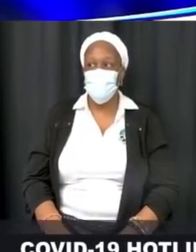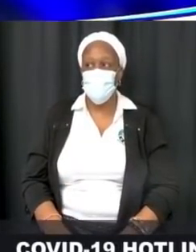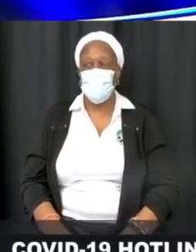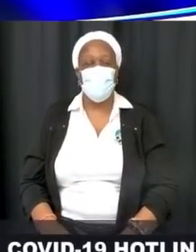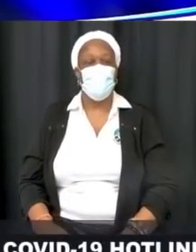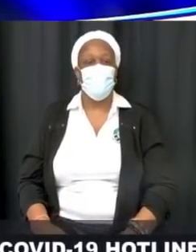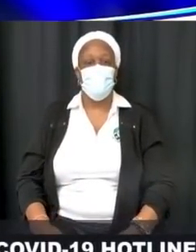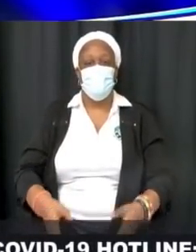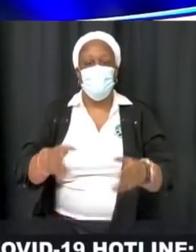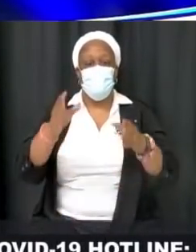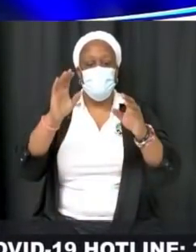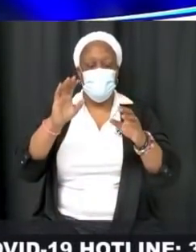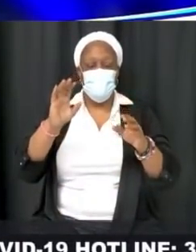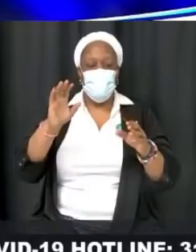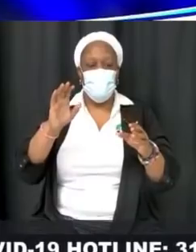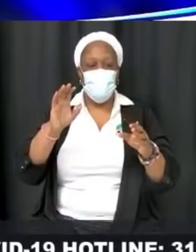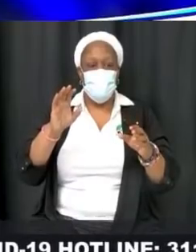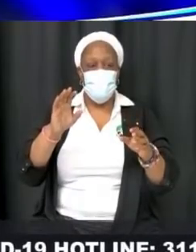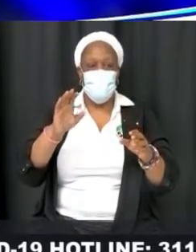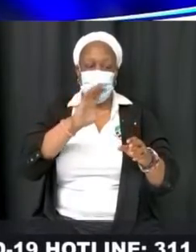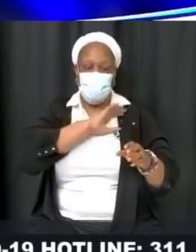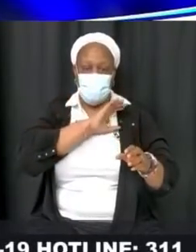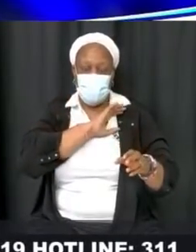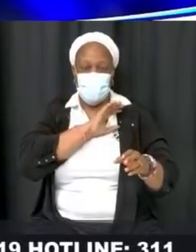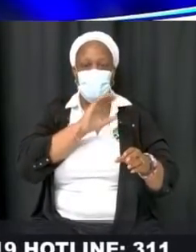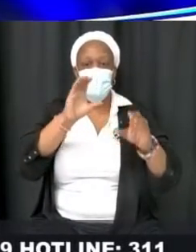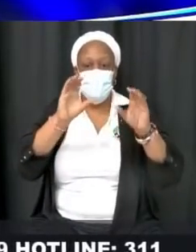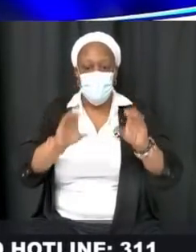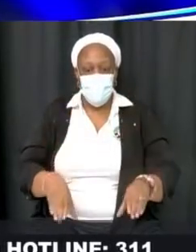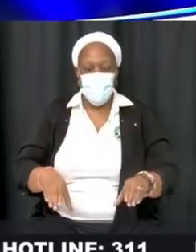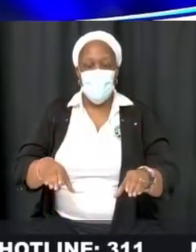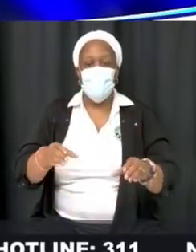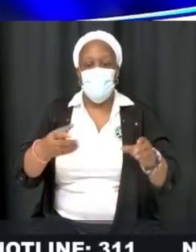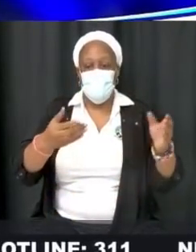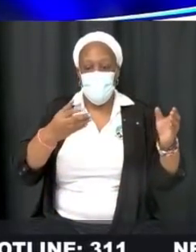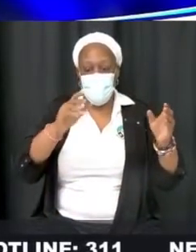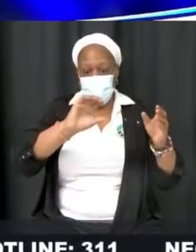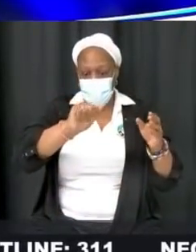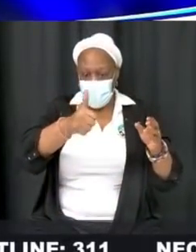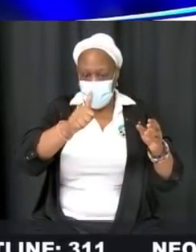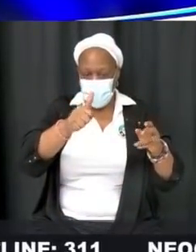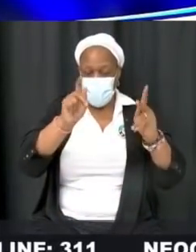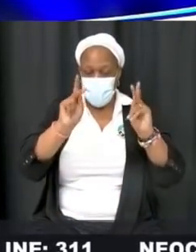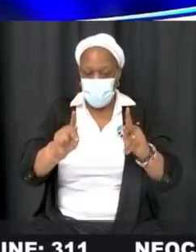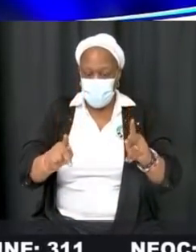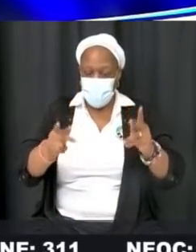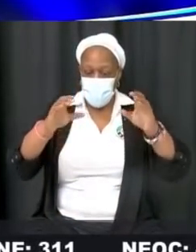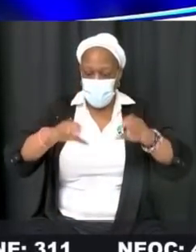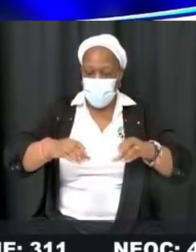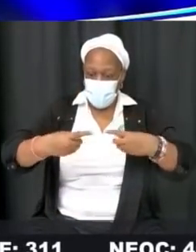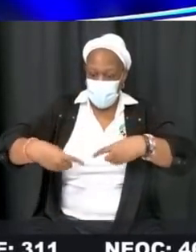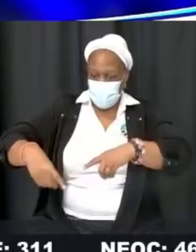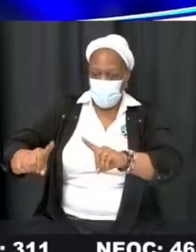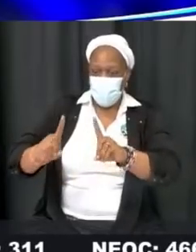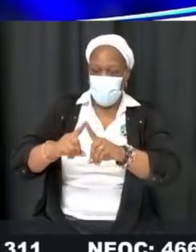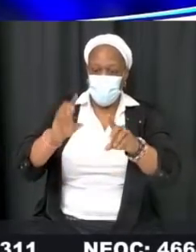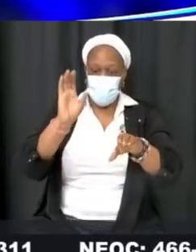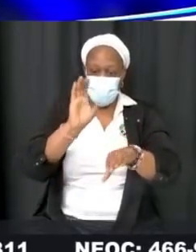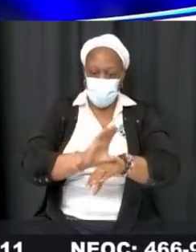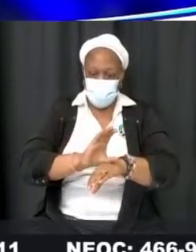10 persons to be at the church to record or to broadcast the service.